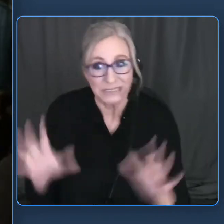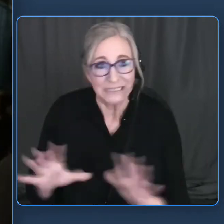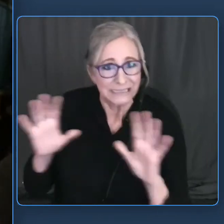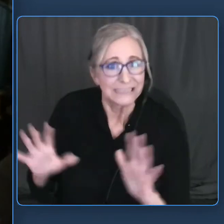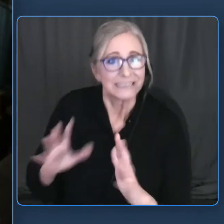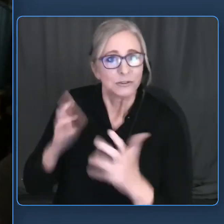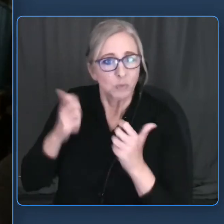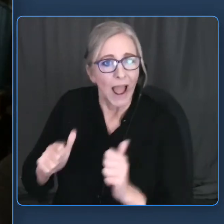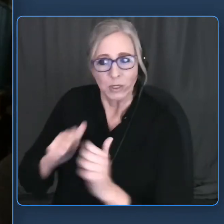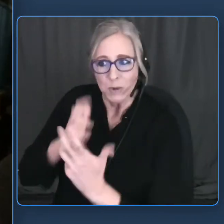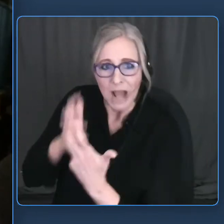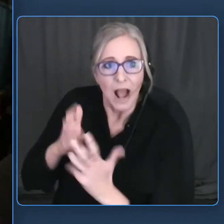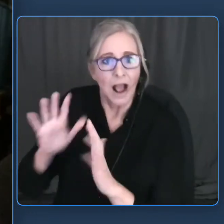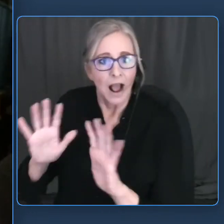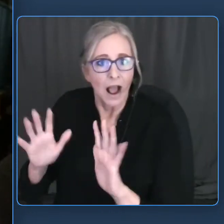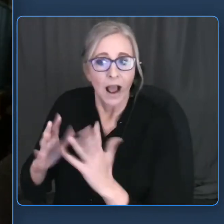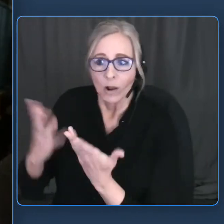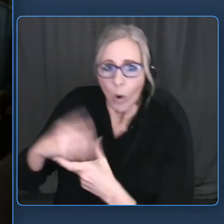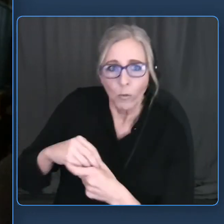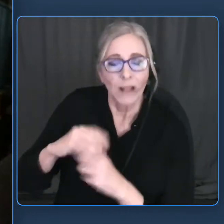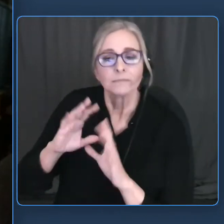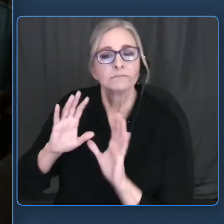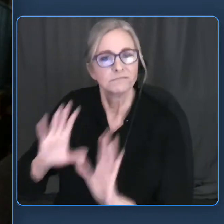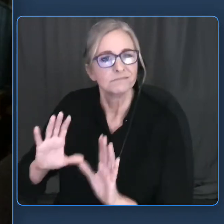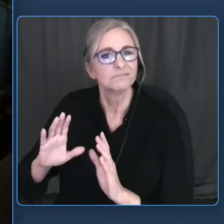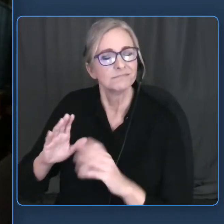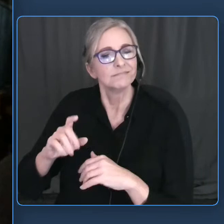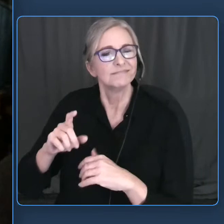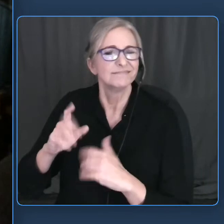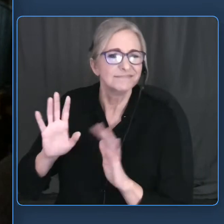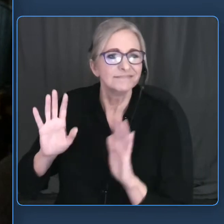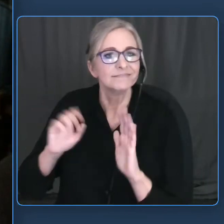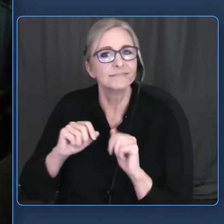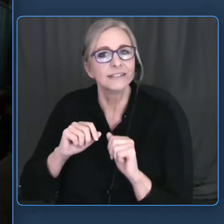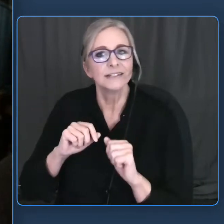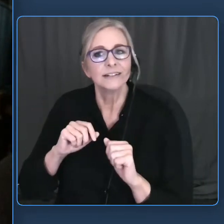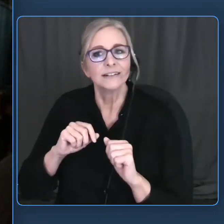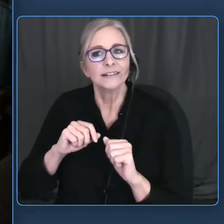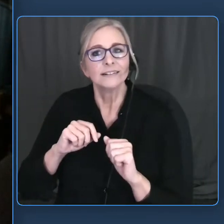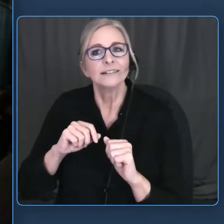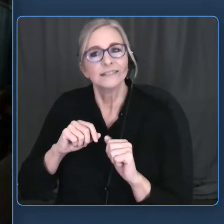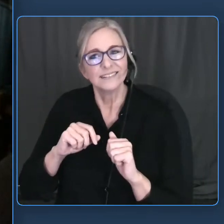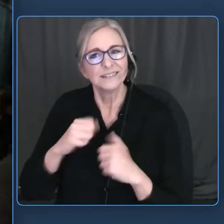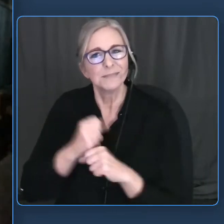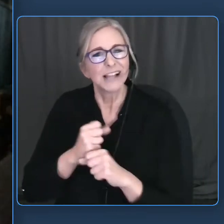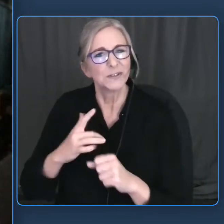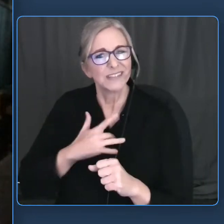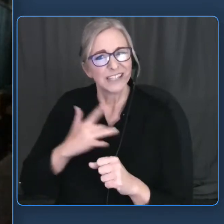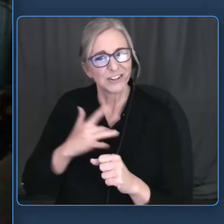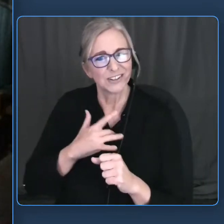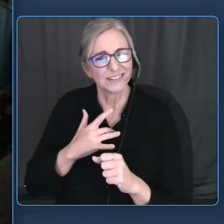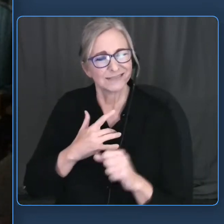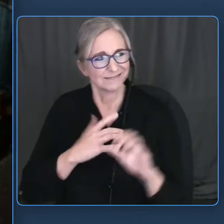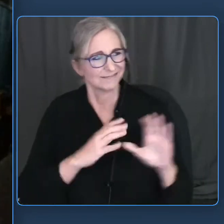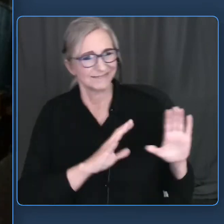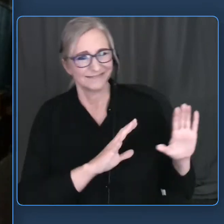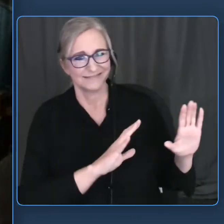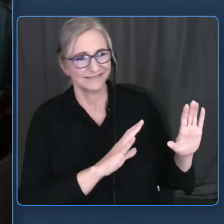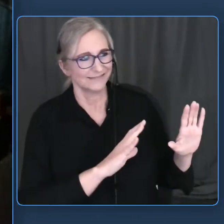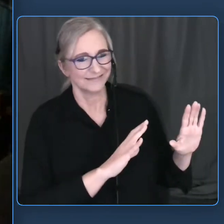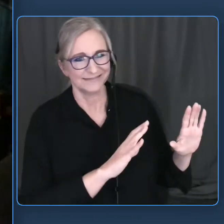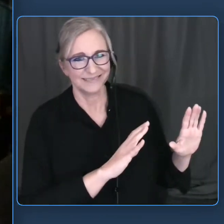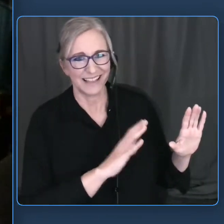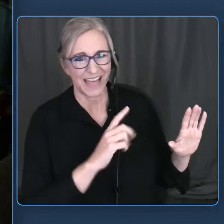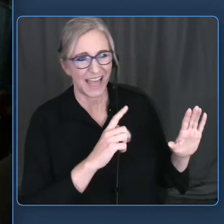to incorporate them into the space, but it kind of makes you feel a little